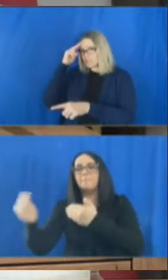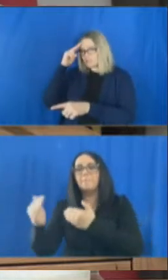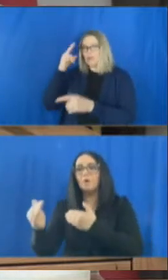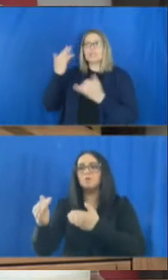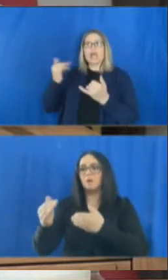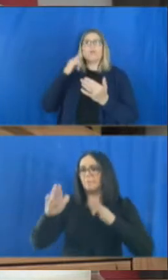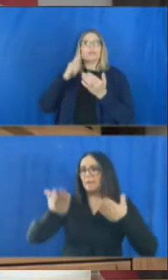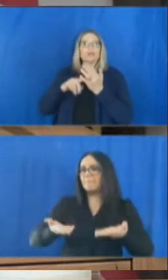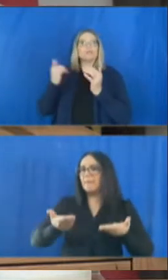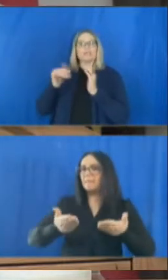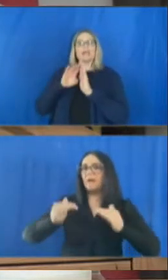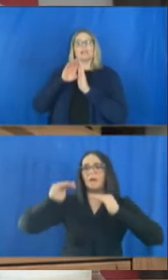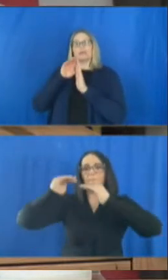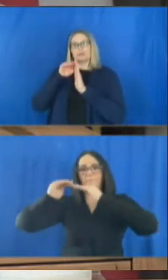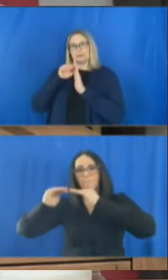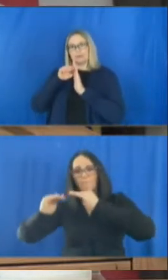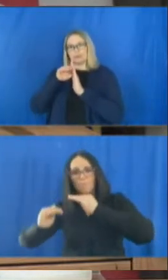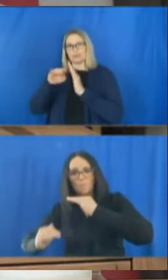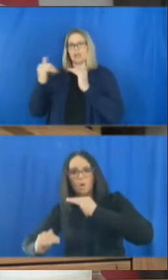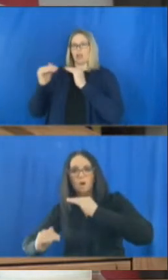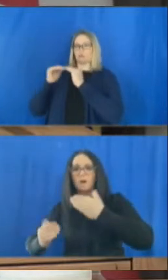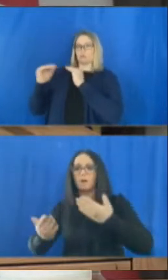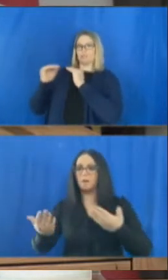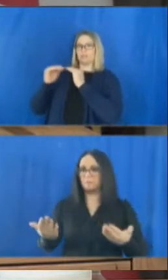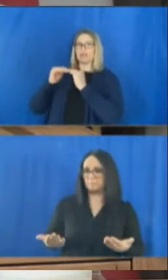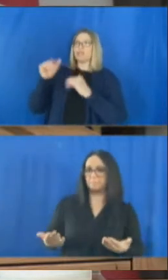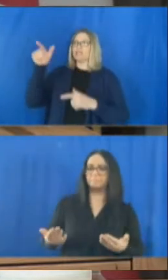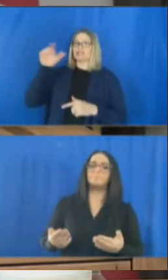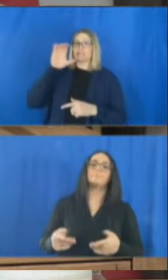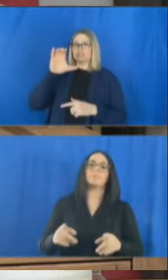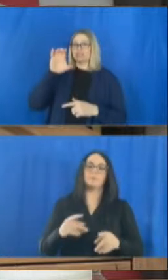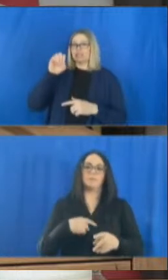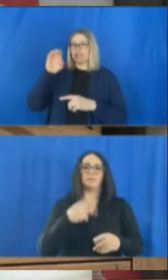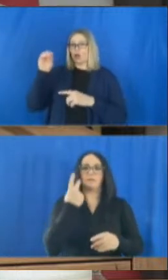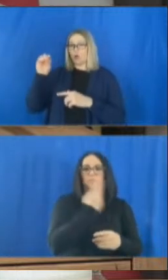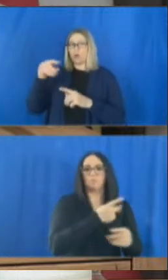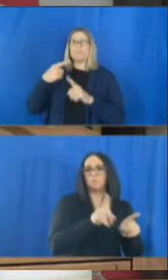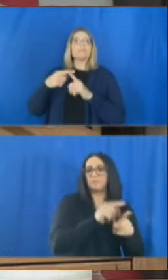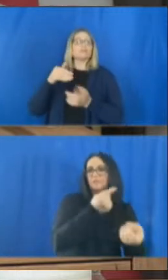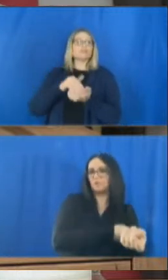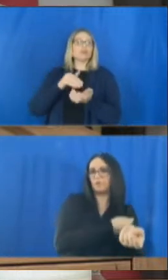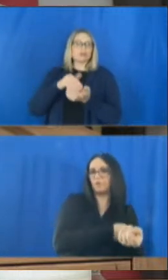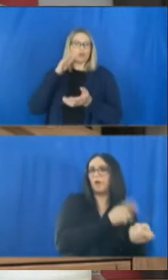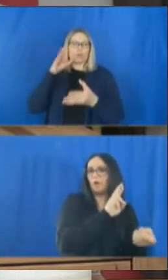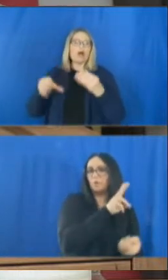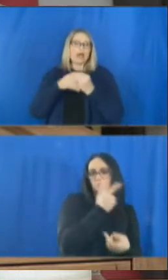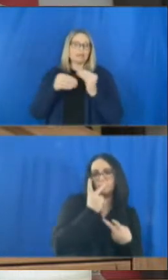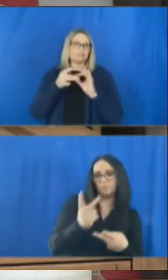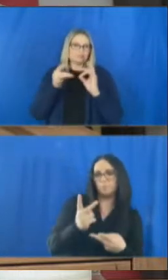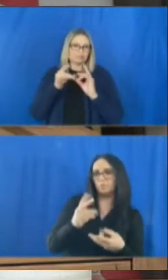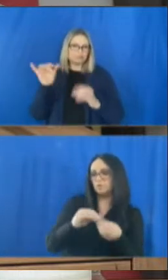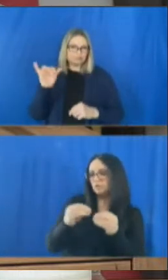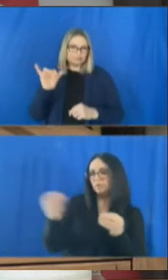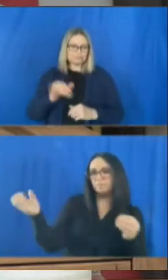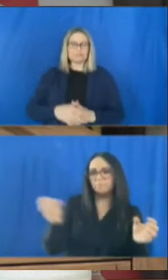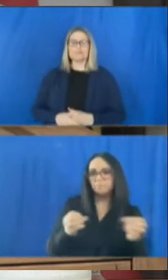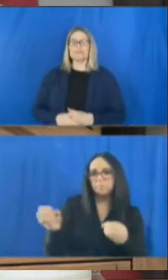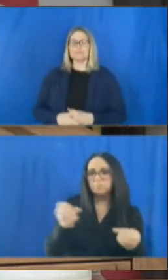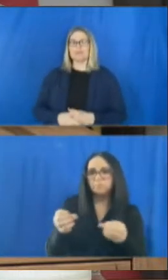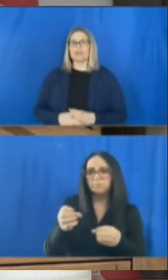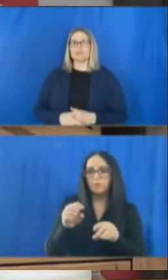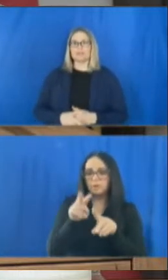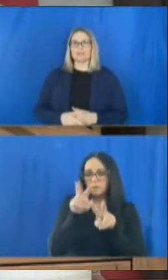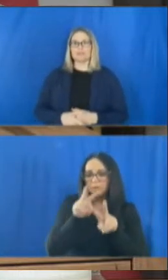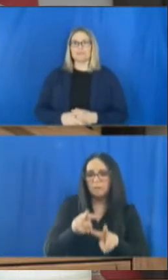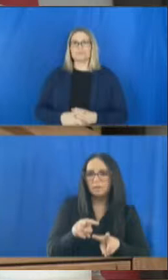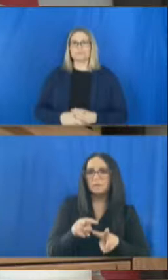it will look like going forward. Although we expect the cases to go up, we expect the actual hospitalizations will likely